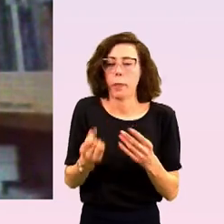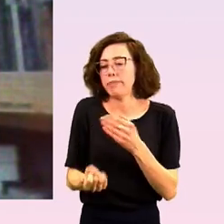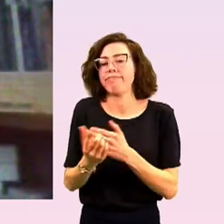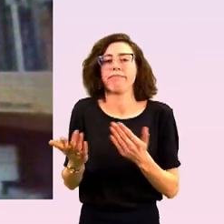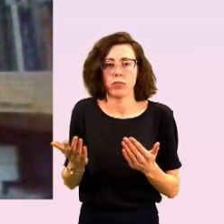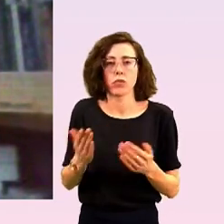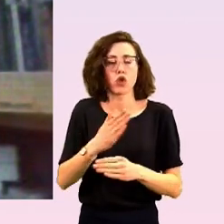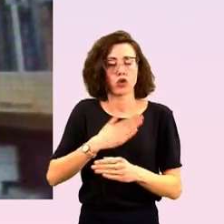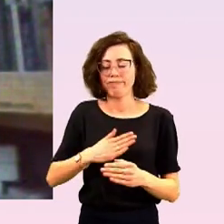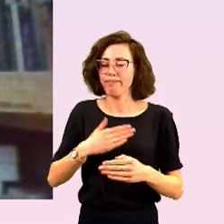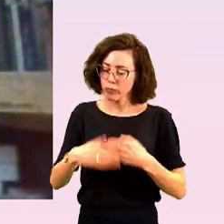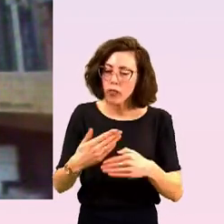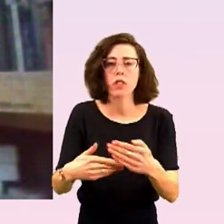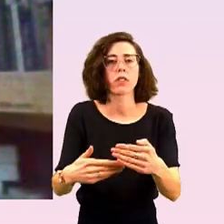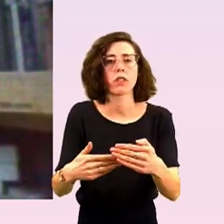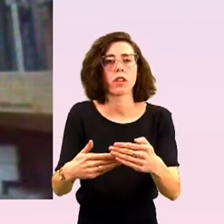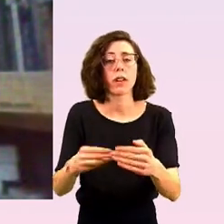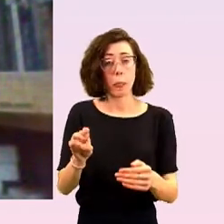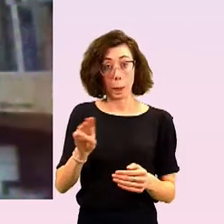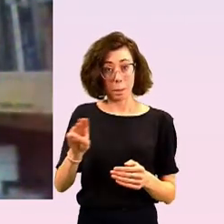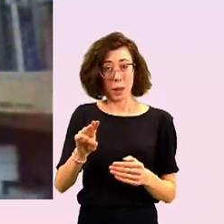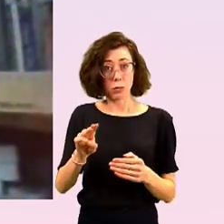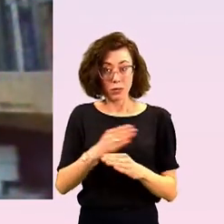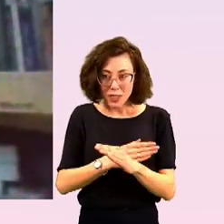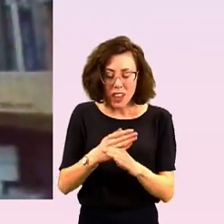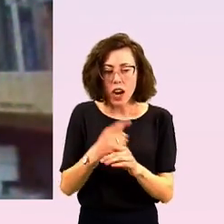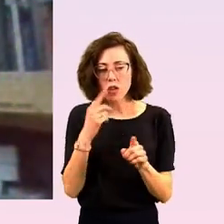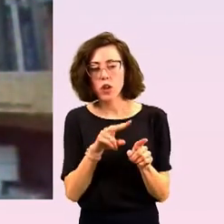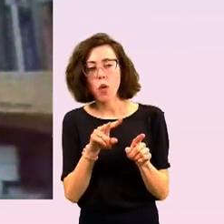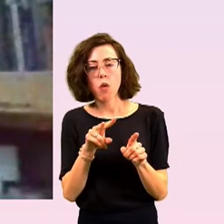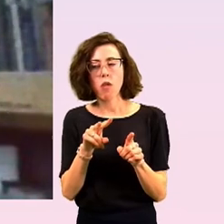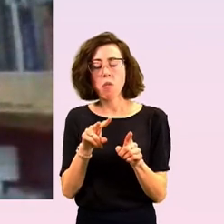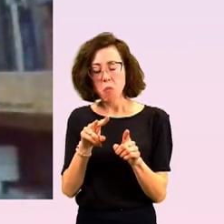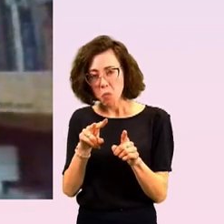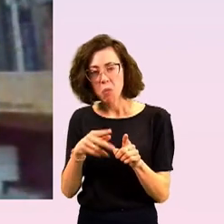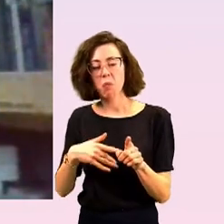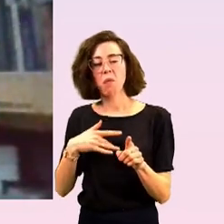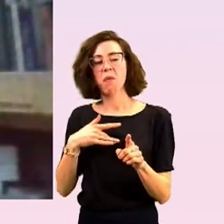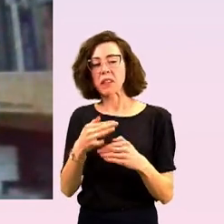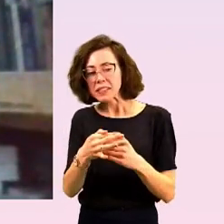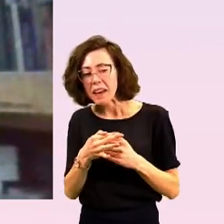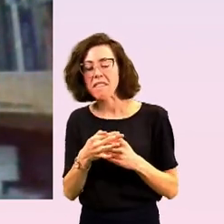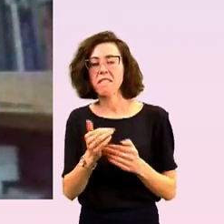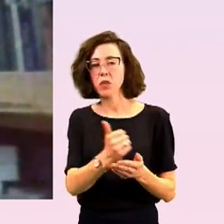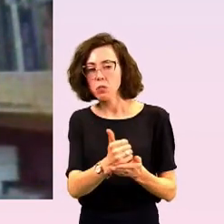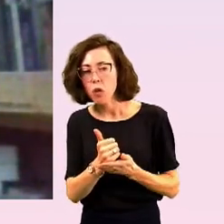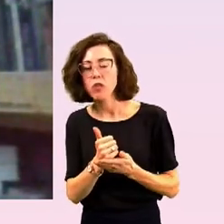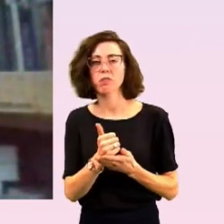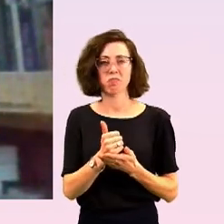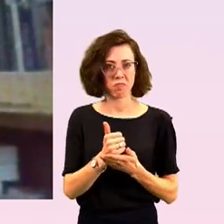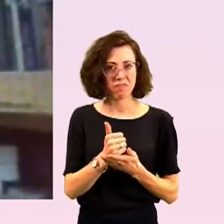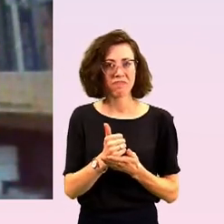will, once they start feeling safe and once they start feeling that support, which has to come from the top down, as we've already said, or has to come